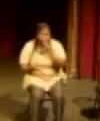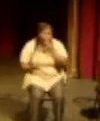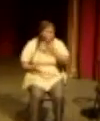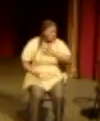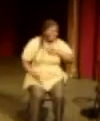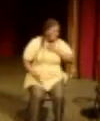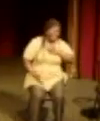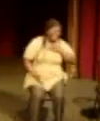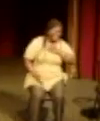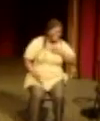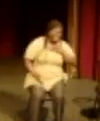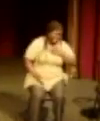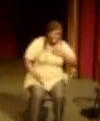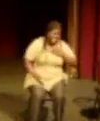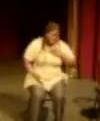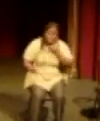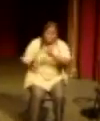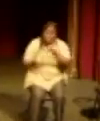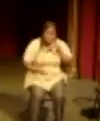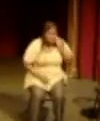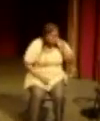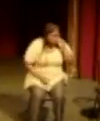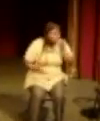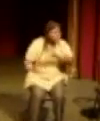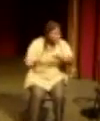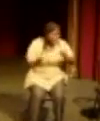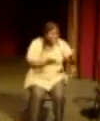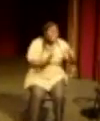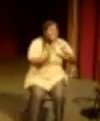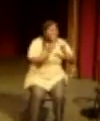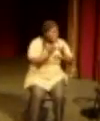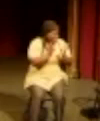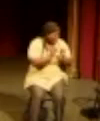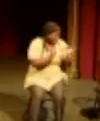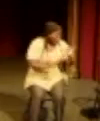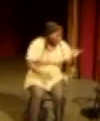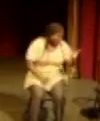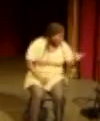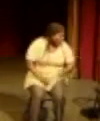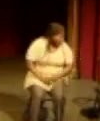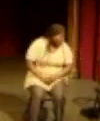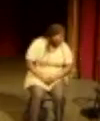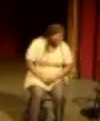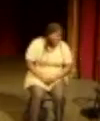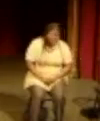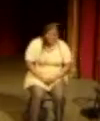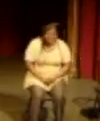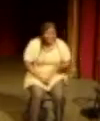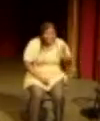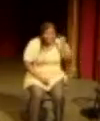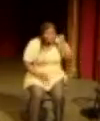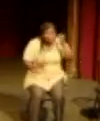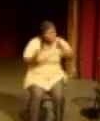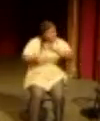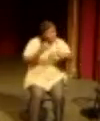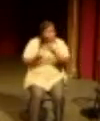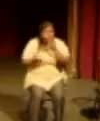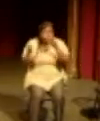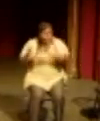little bit more with you to your division meetings, because if you don't take it, it comes back to my office.